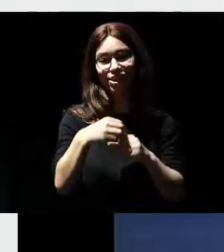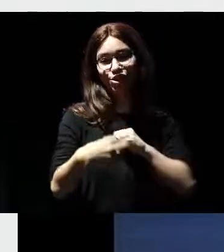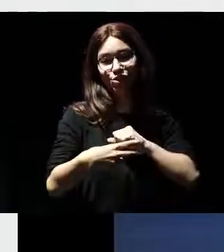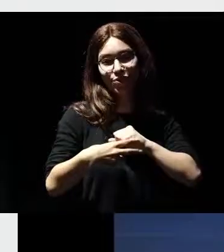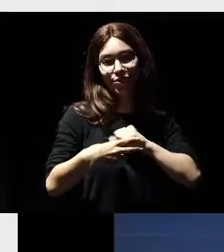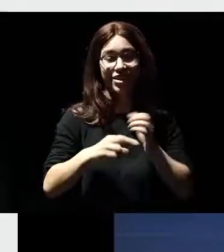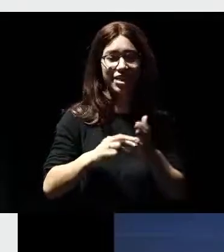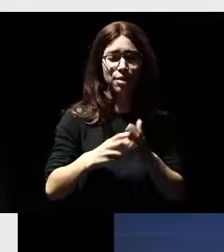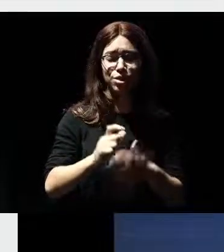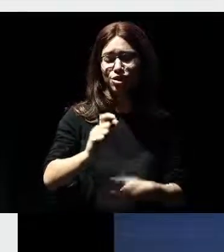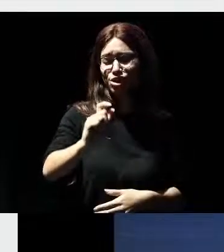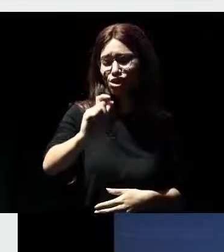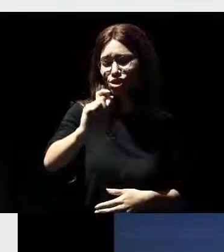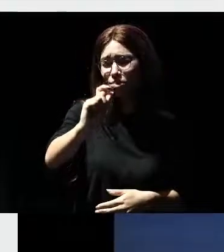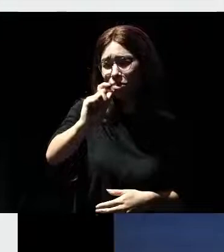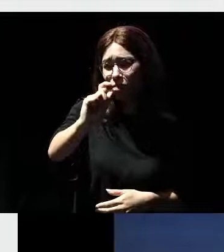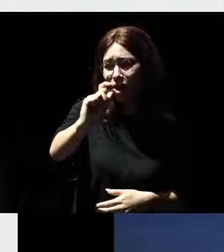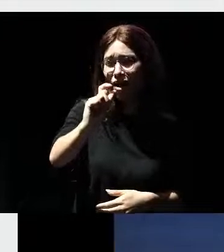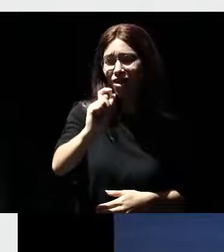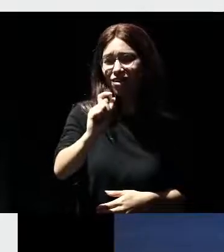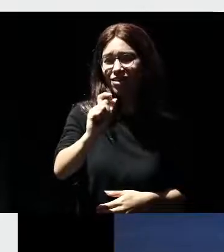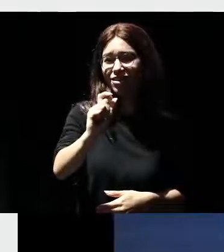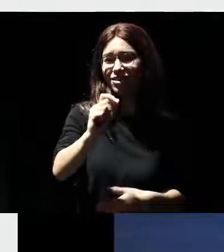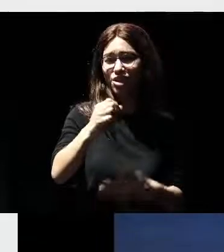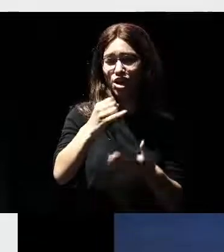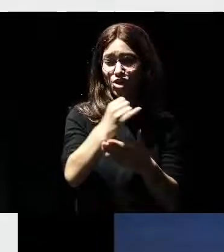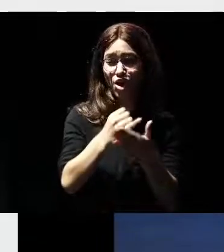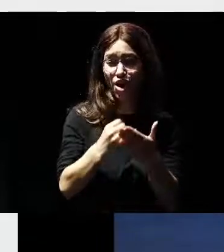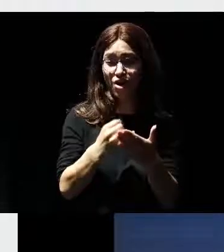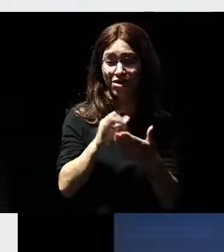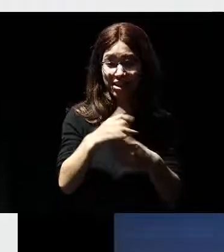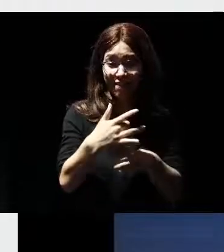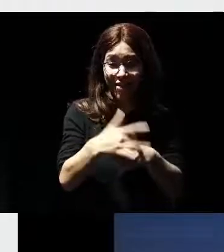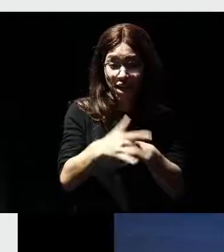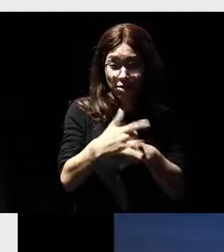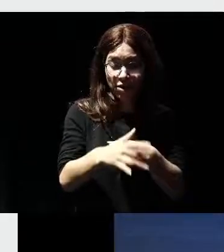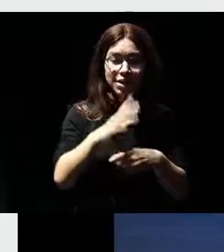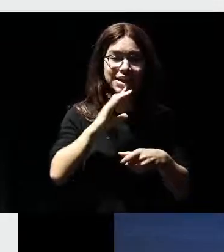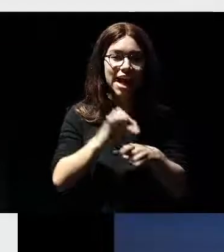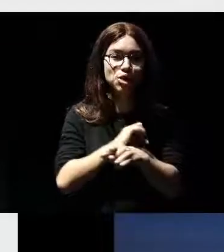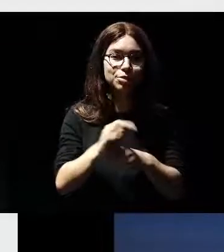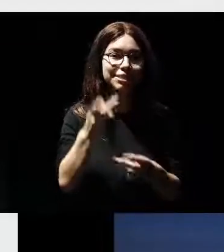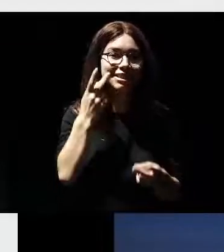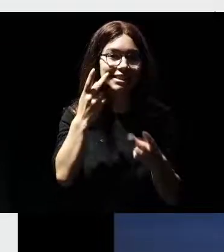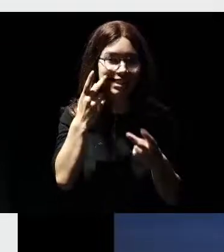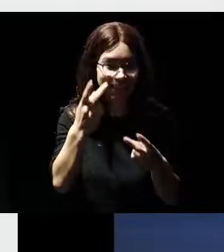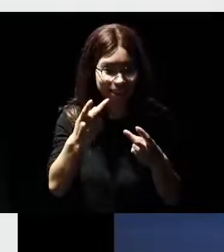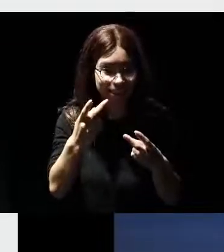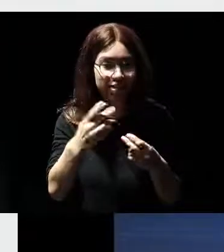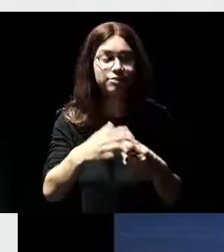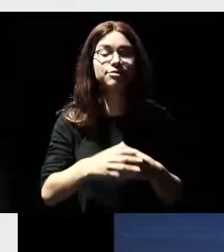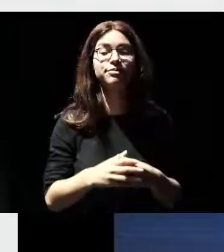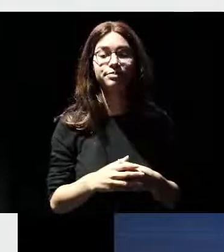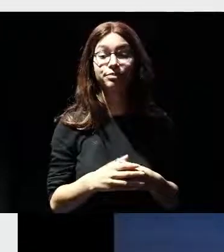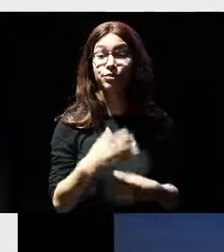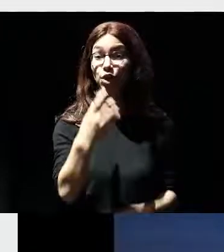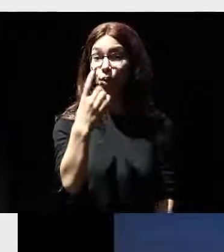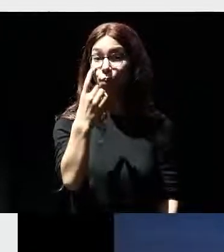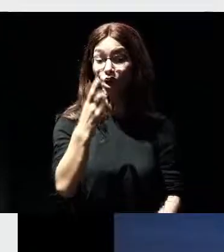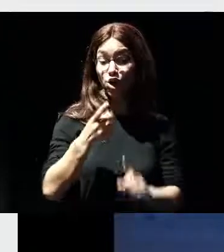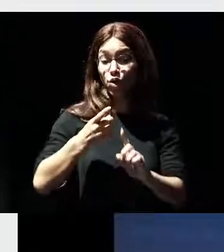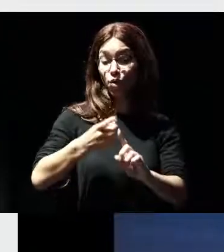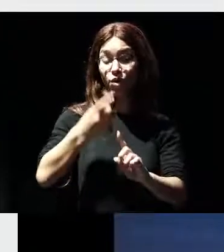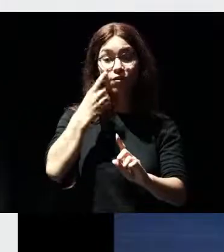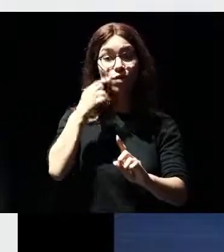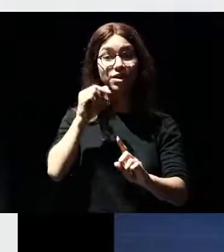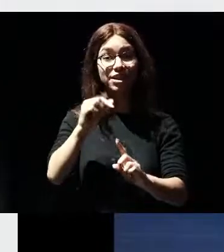means a very small tip of the iceberg is actually ever visible. And one of the goals for the Winnipeg Art